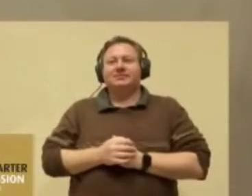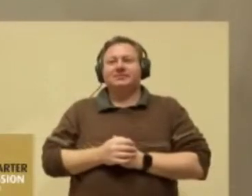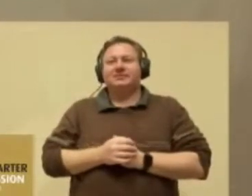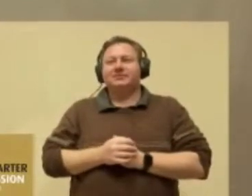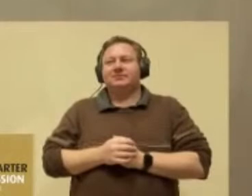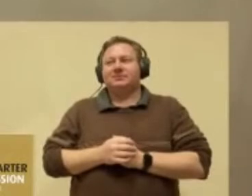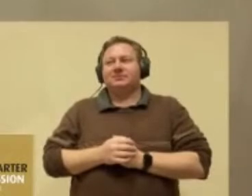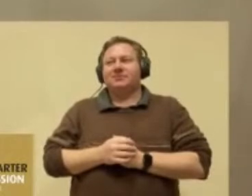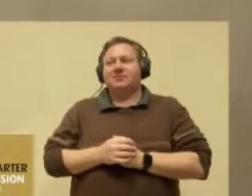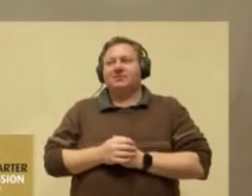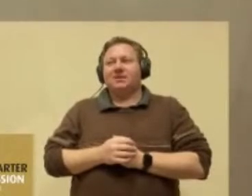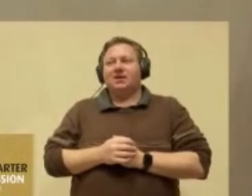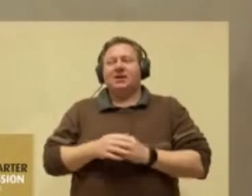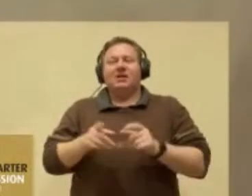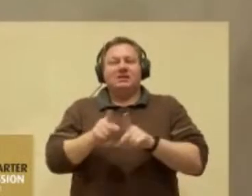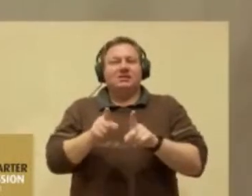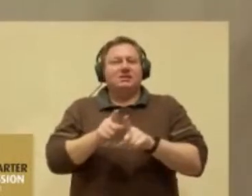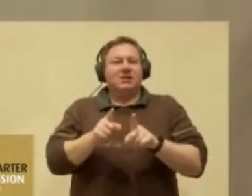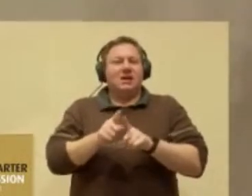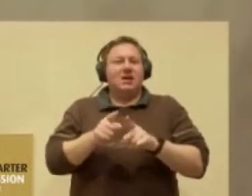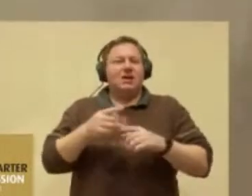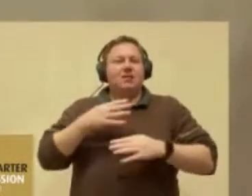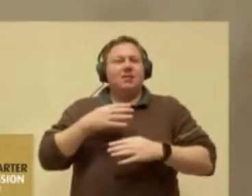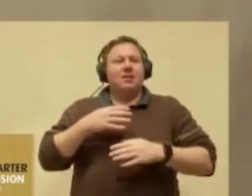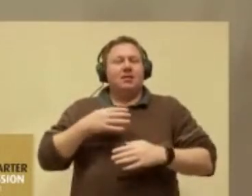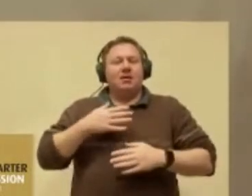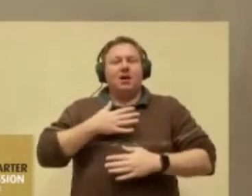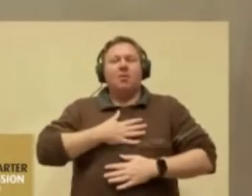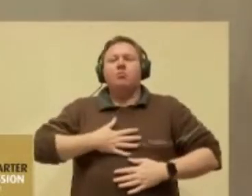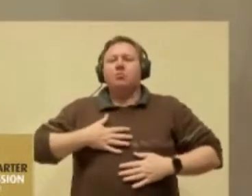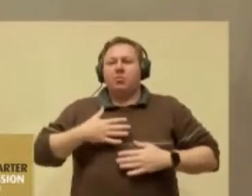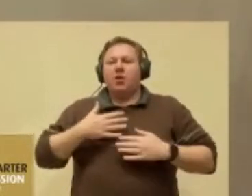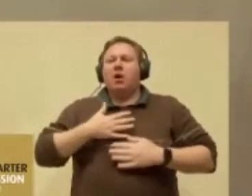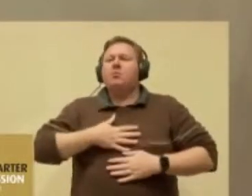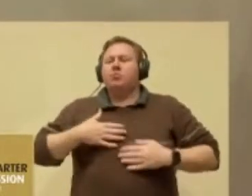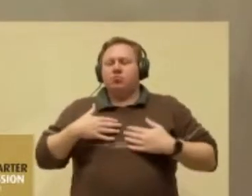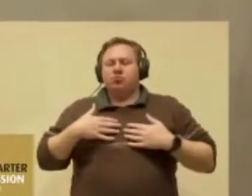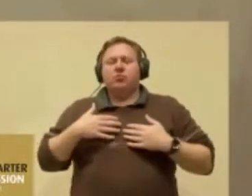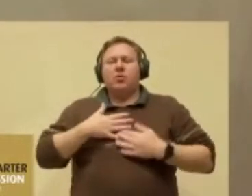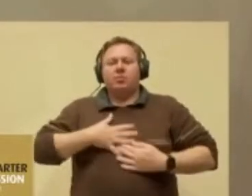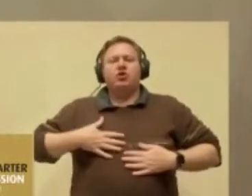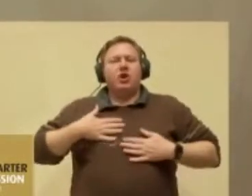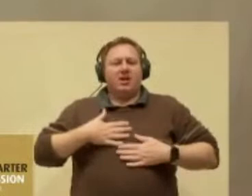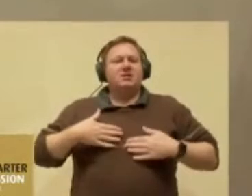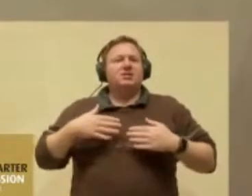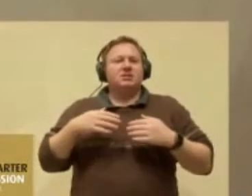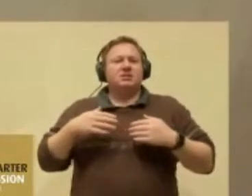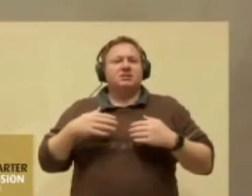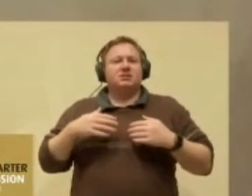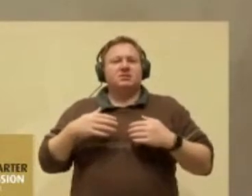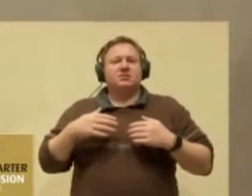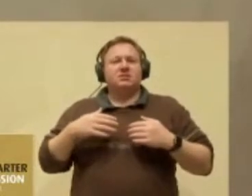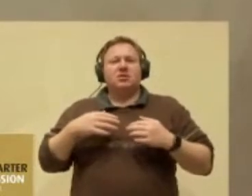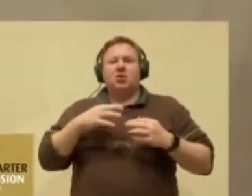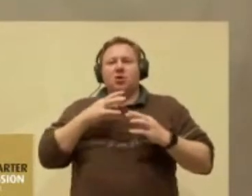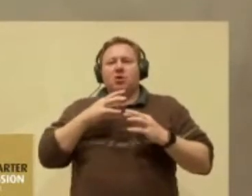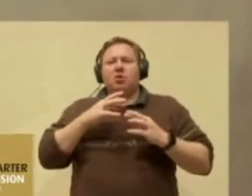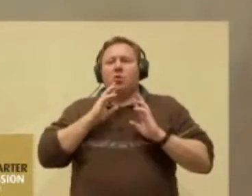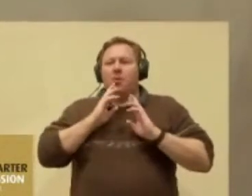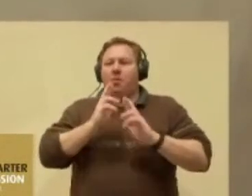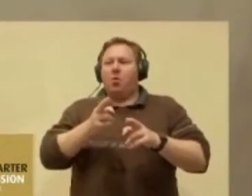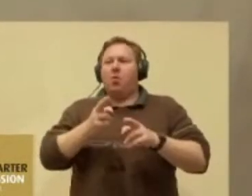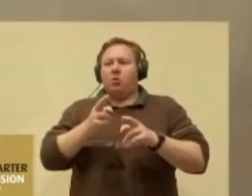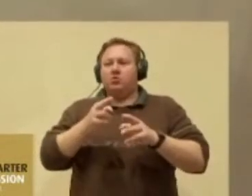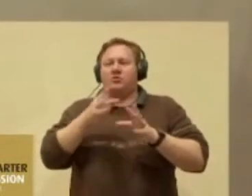and we must appreciate the report here district here yeah covering agriculture because